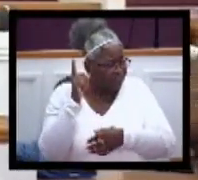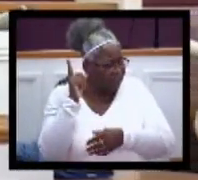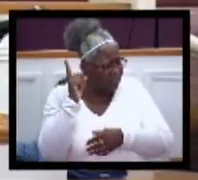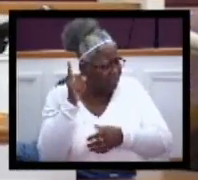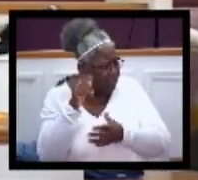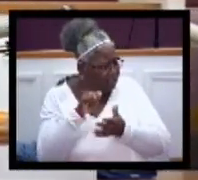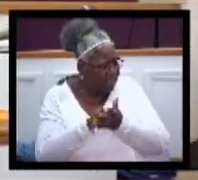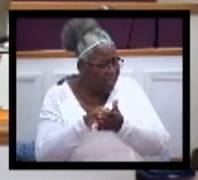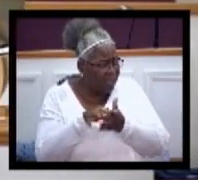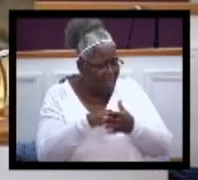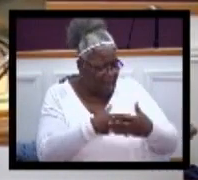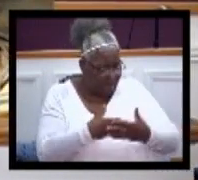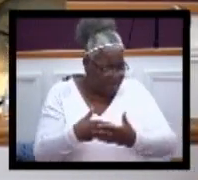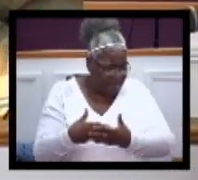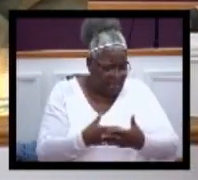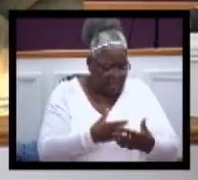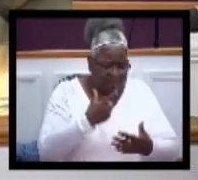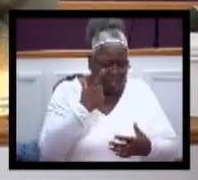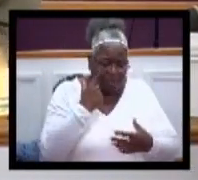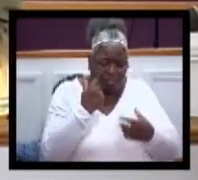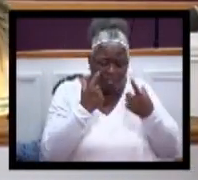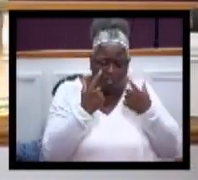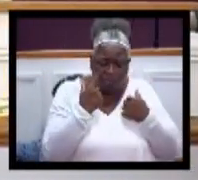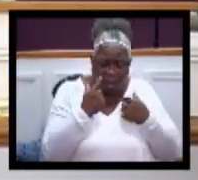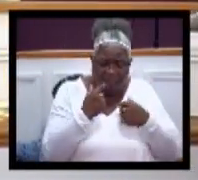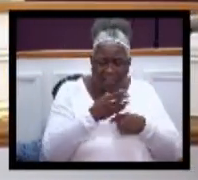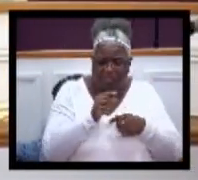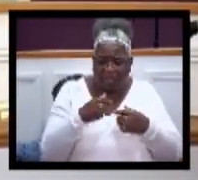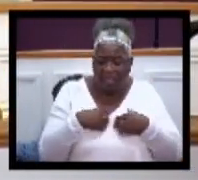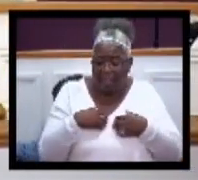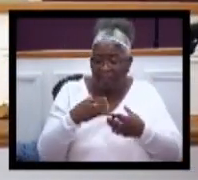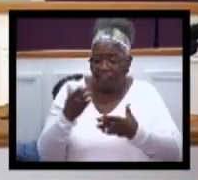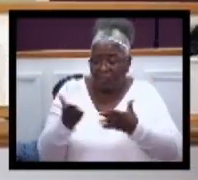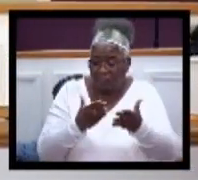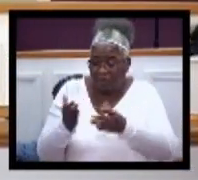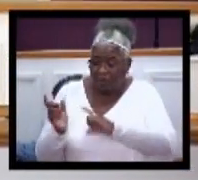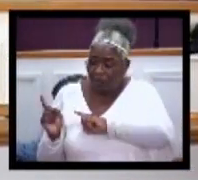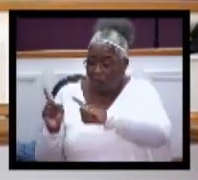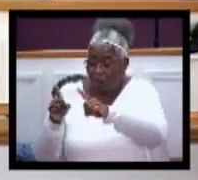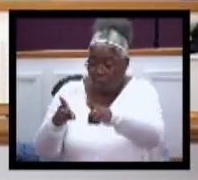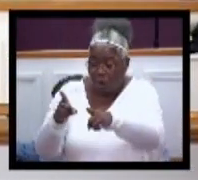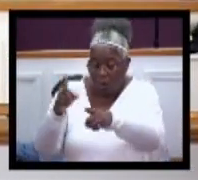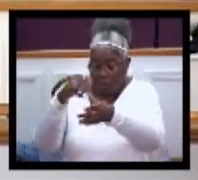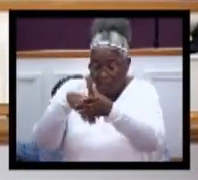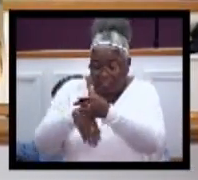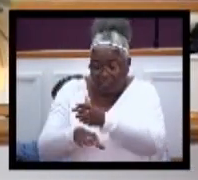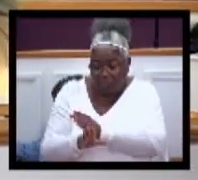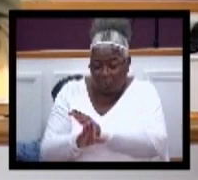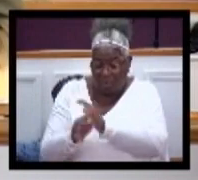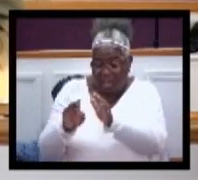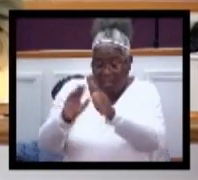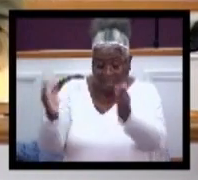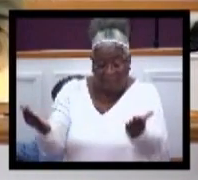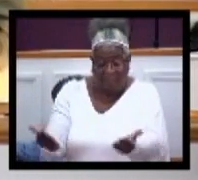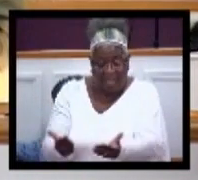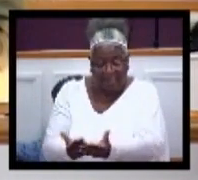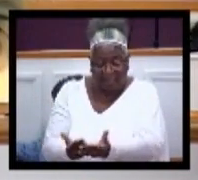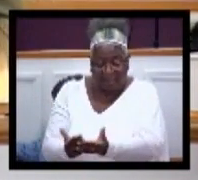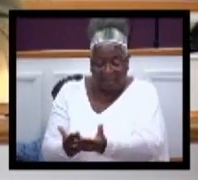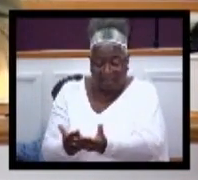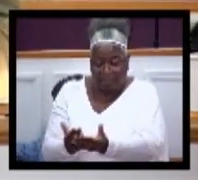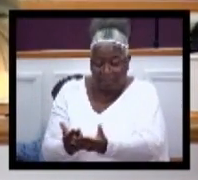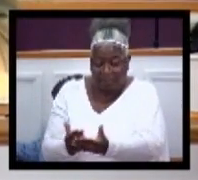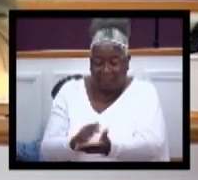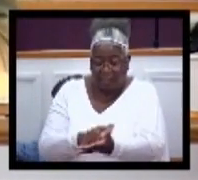baby crying, and she has her servants go look in that basket. They take baby